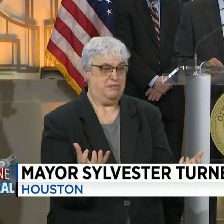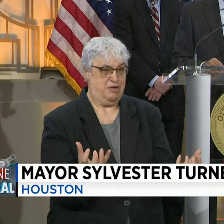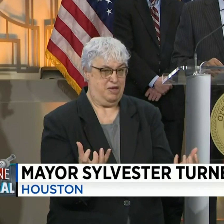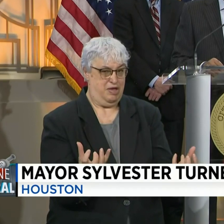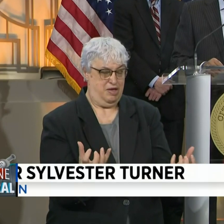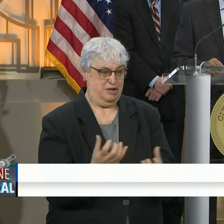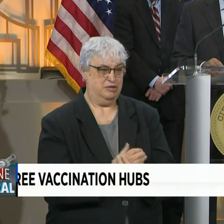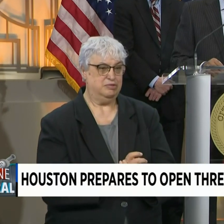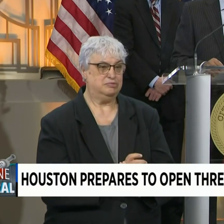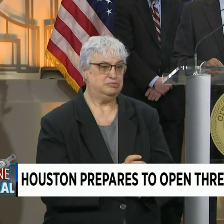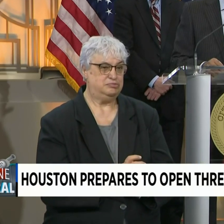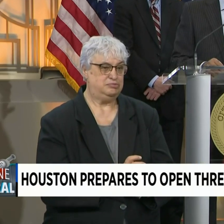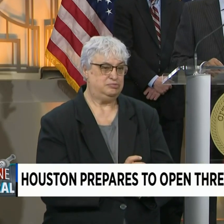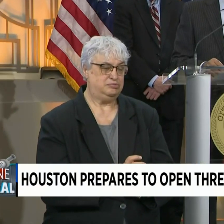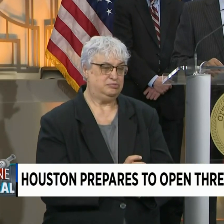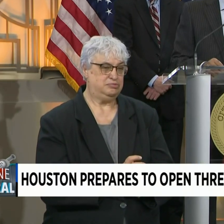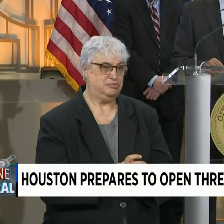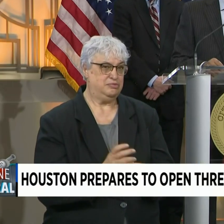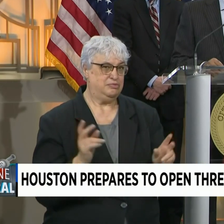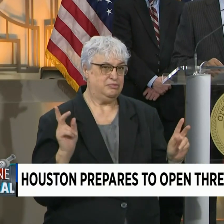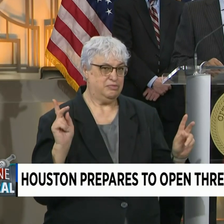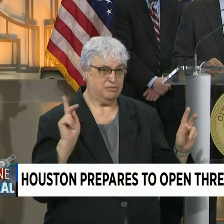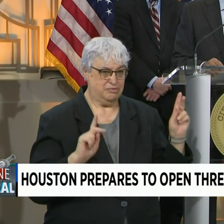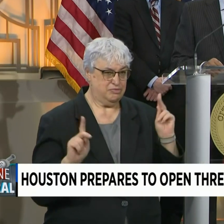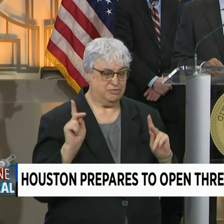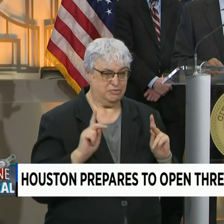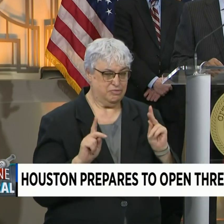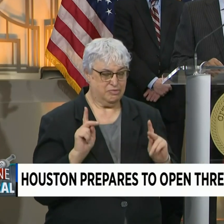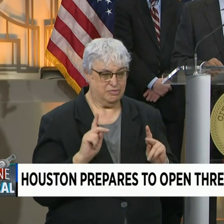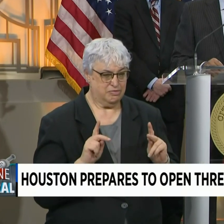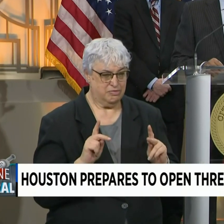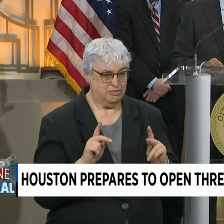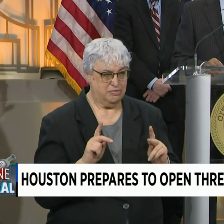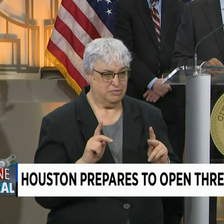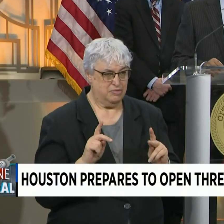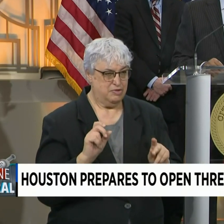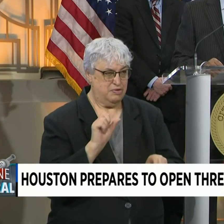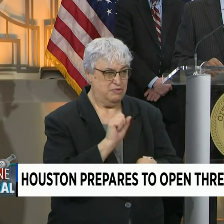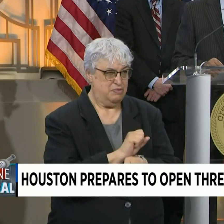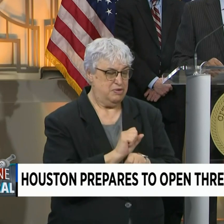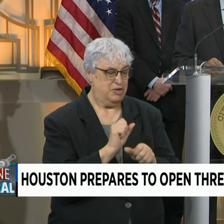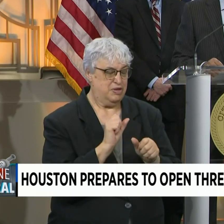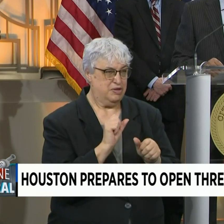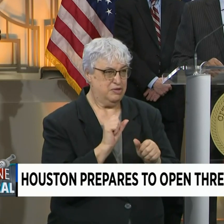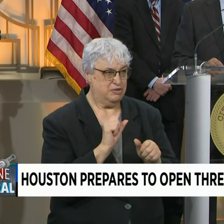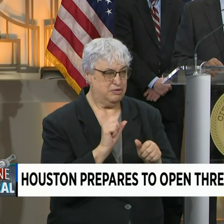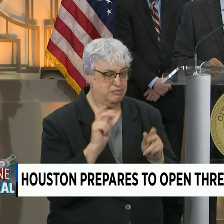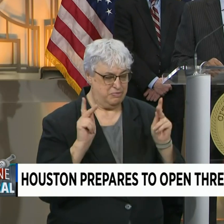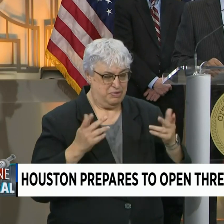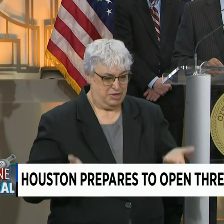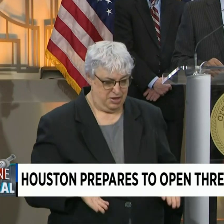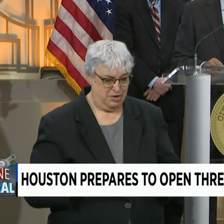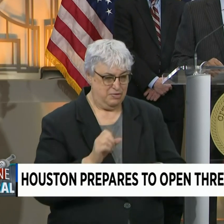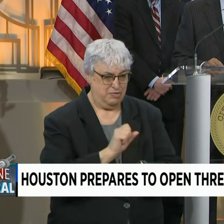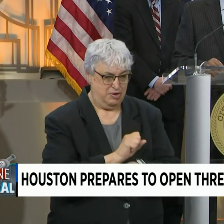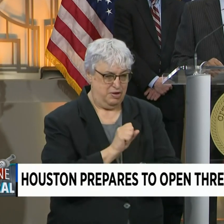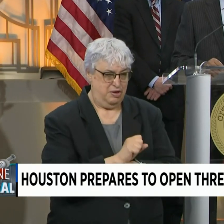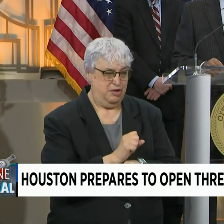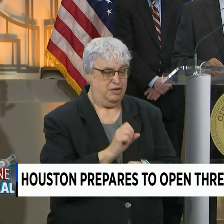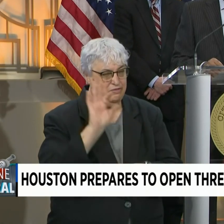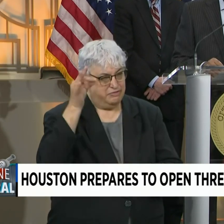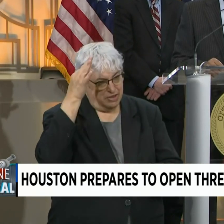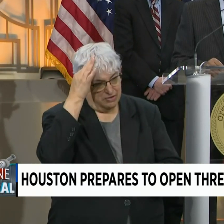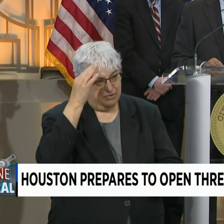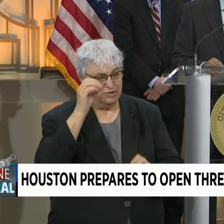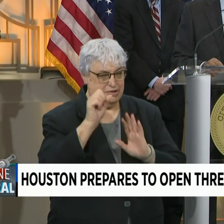everyone to work with a greater sense of urgency. So we certainly want to work with our federal